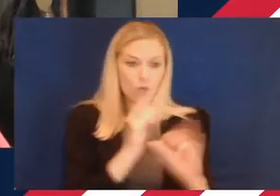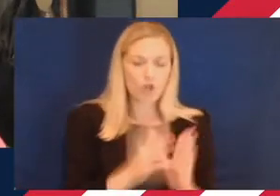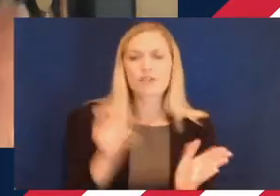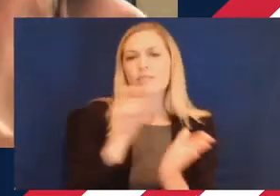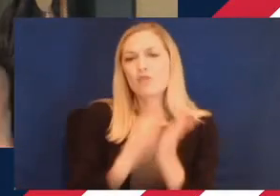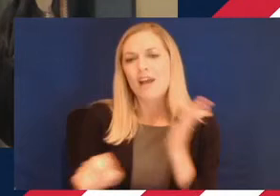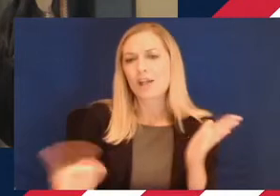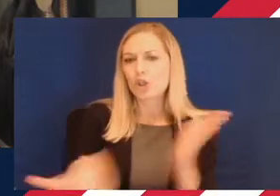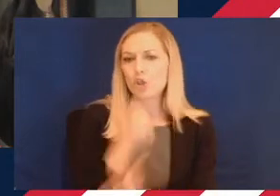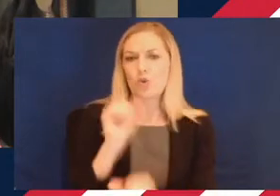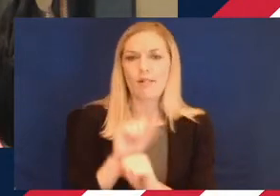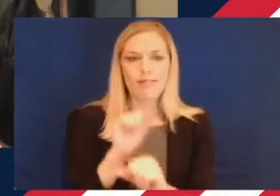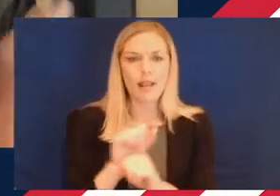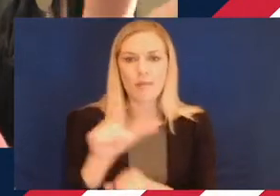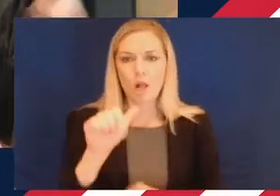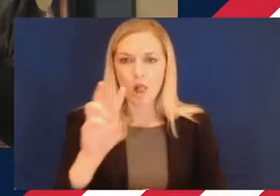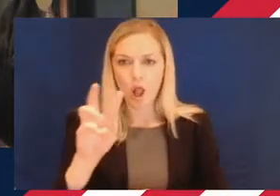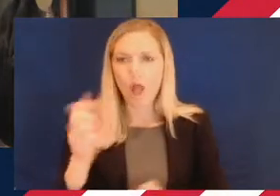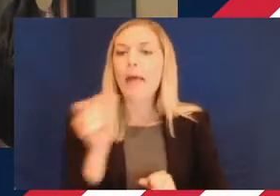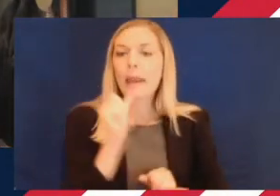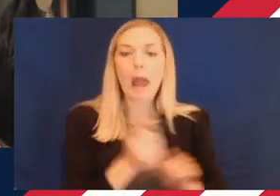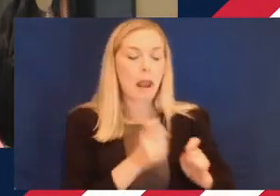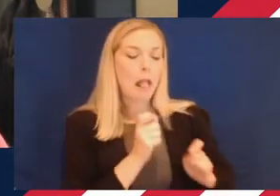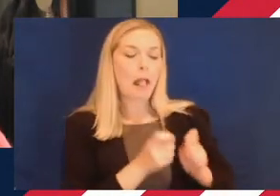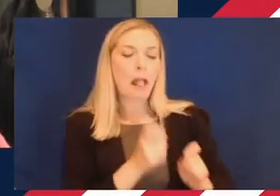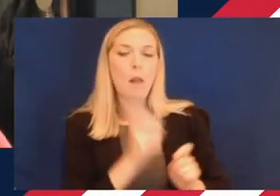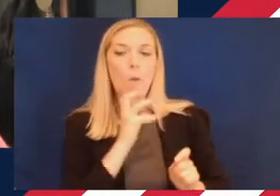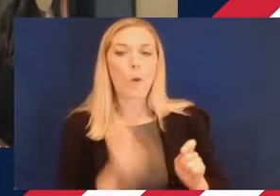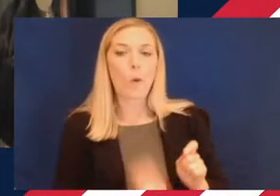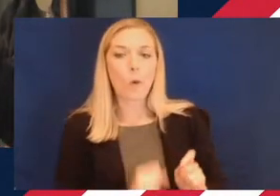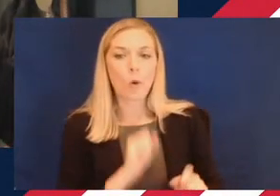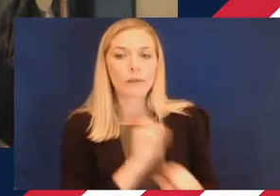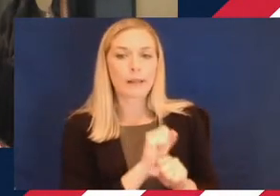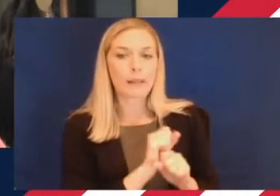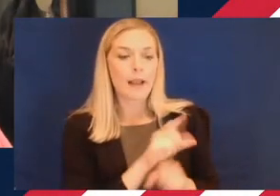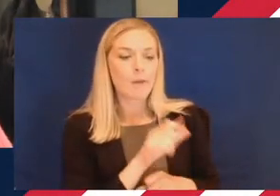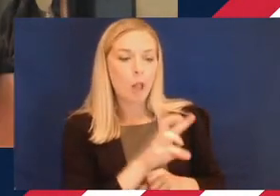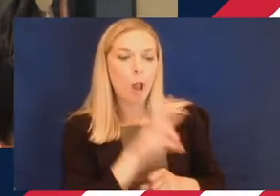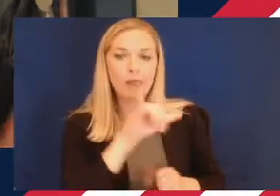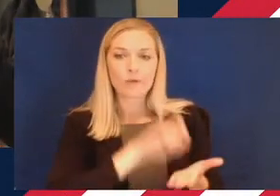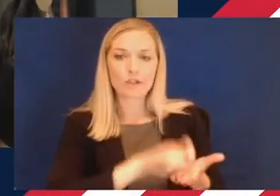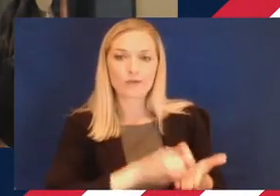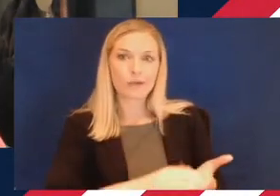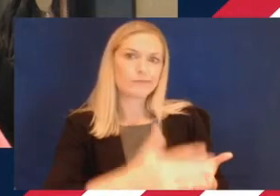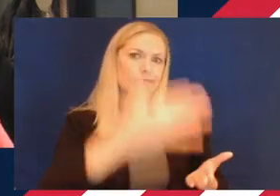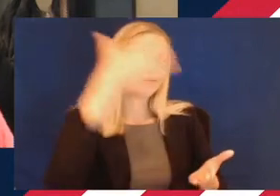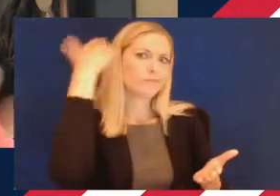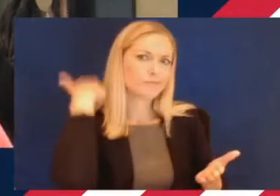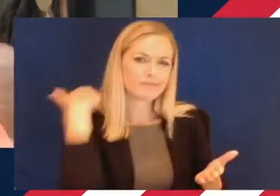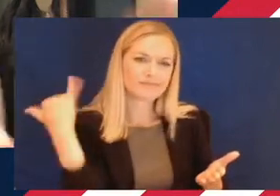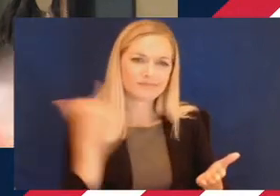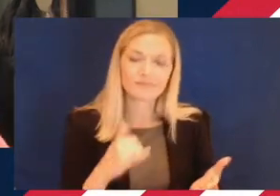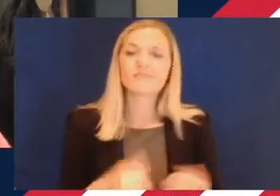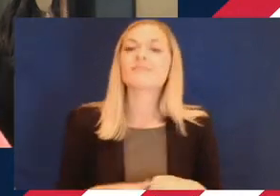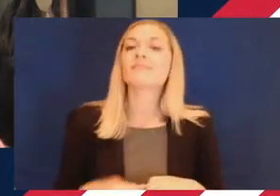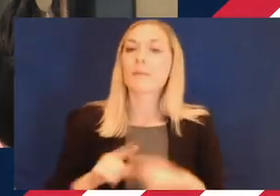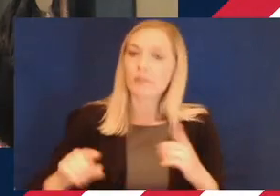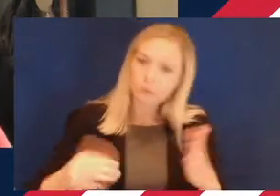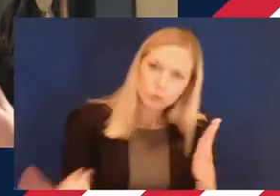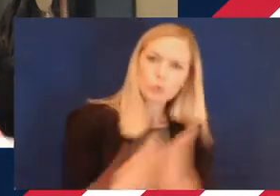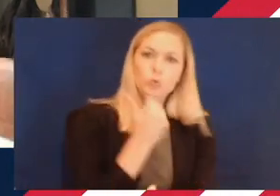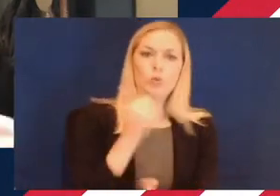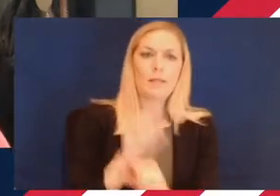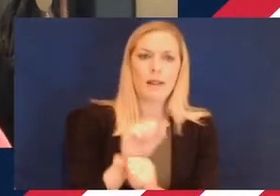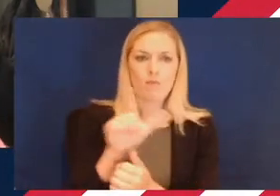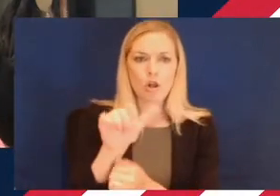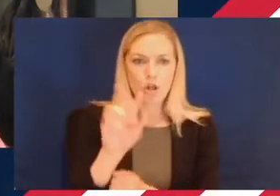century, not tinkering with an old labor law that was written closer to the Civil War than it was to today. First, in the service sector, which produces the jobs